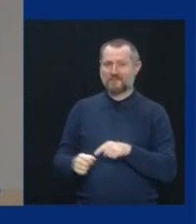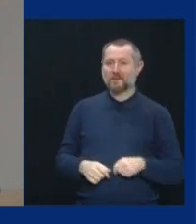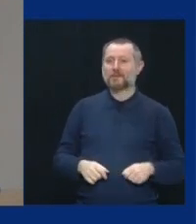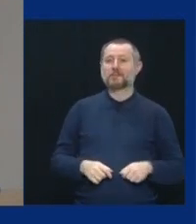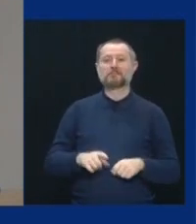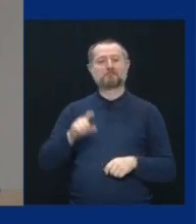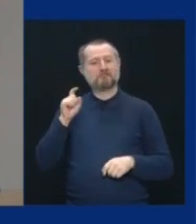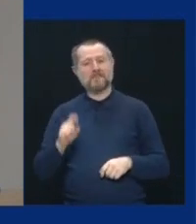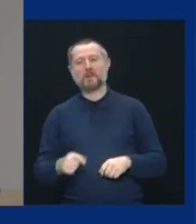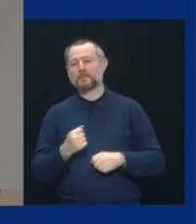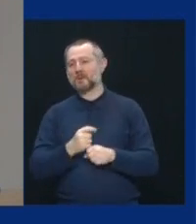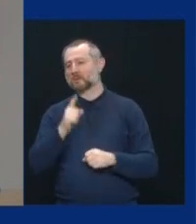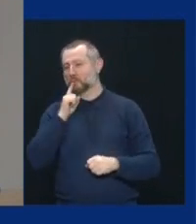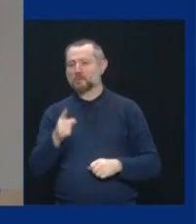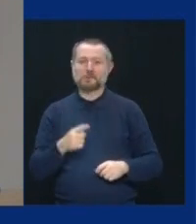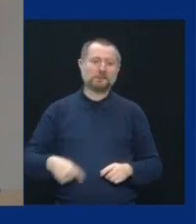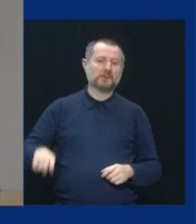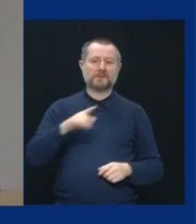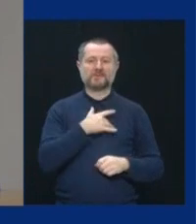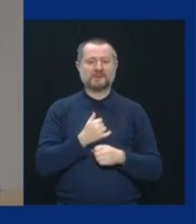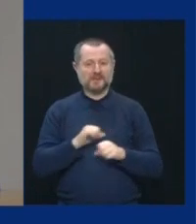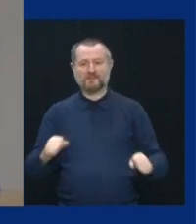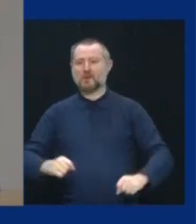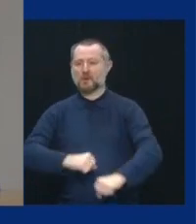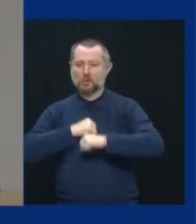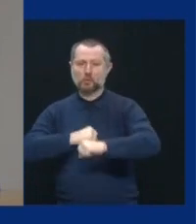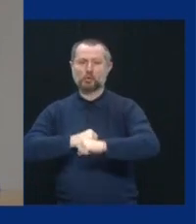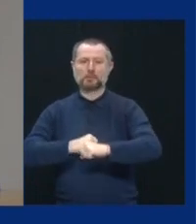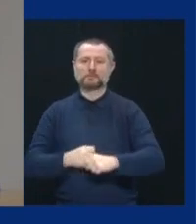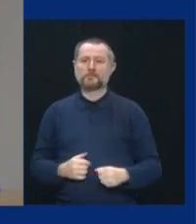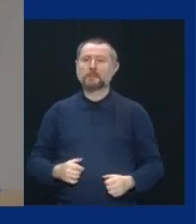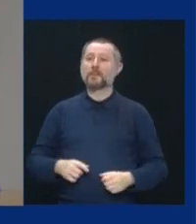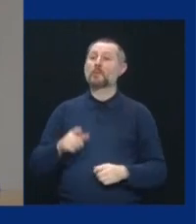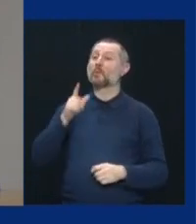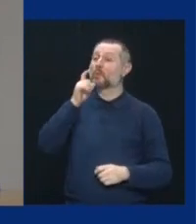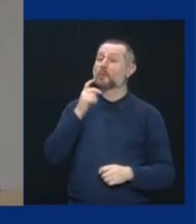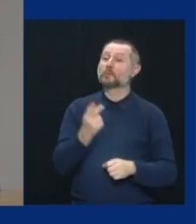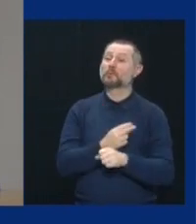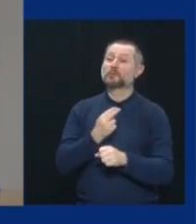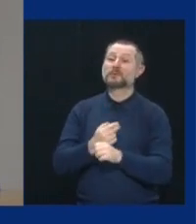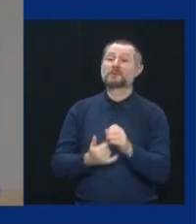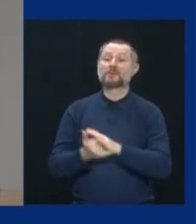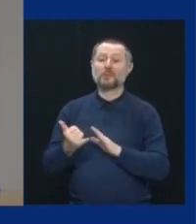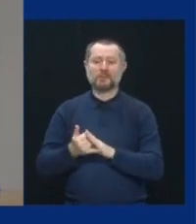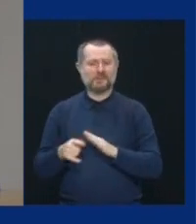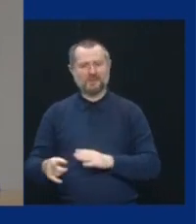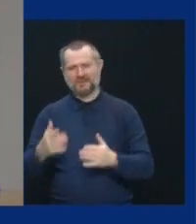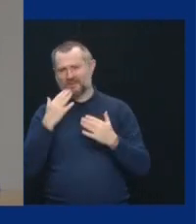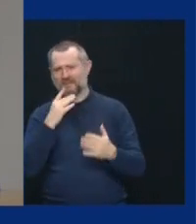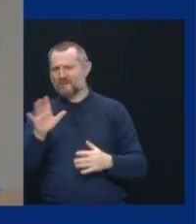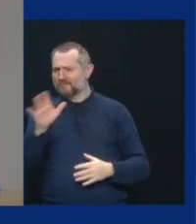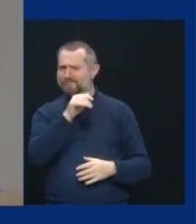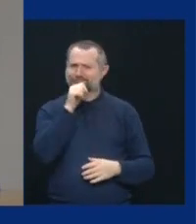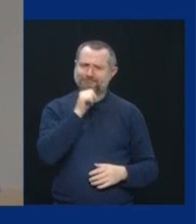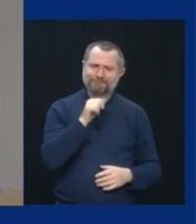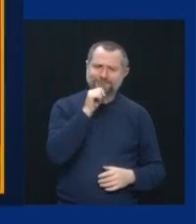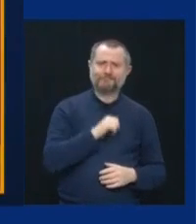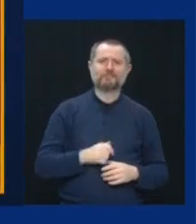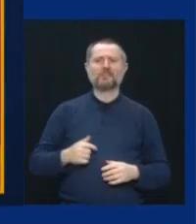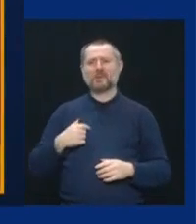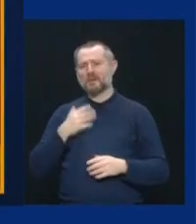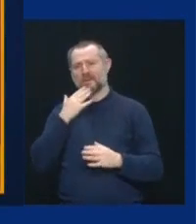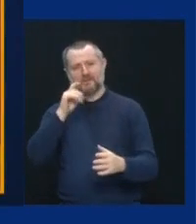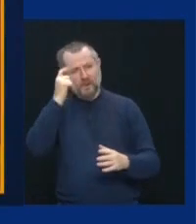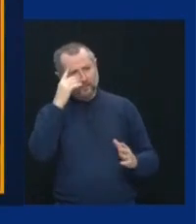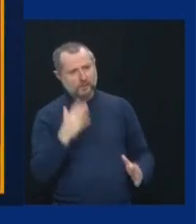and secure, and our customers need to feel that. To our customers, I thank you for your patience and vigilance and for sticking with us. Thank you, Governor.